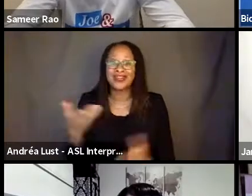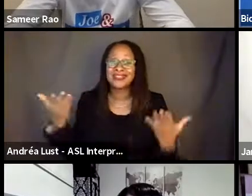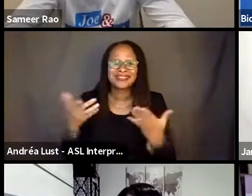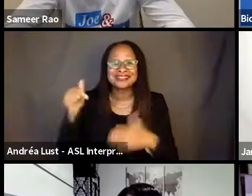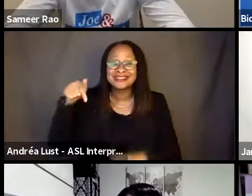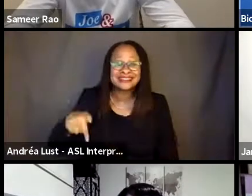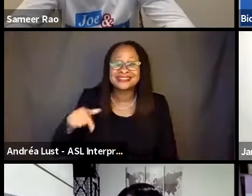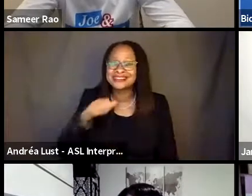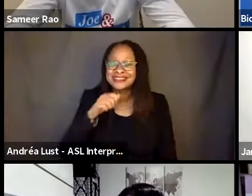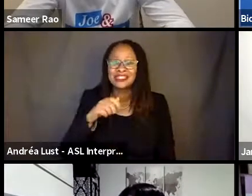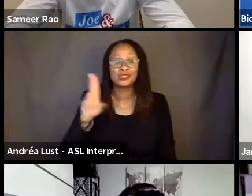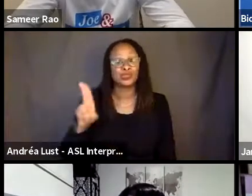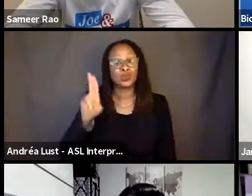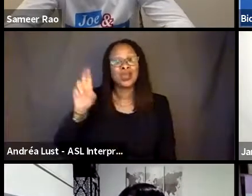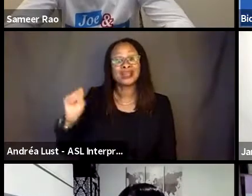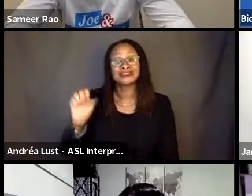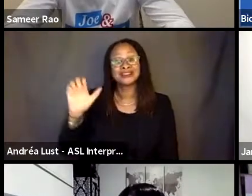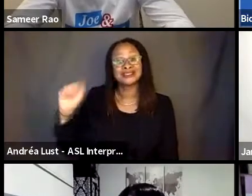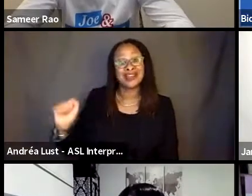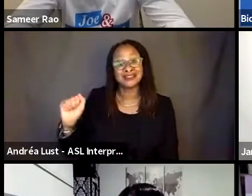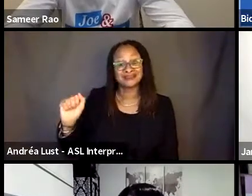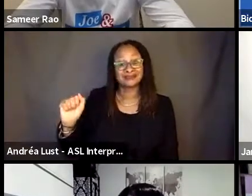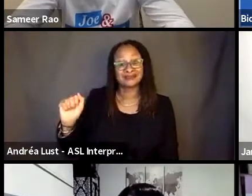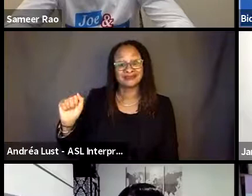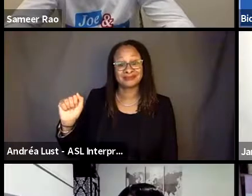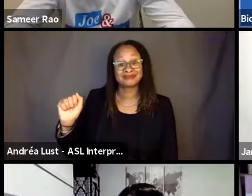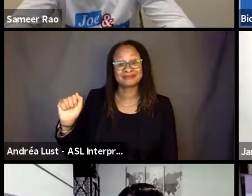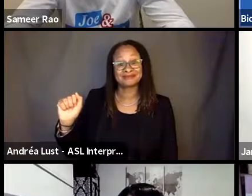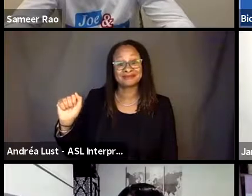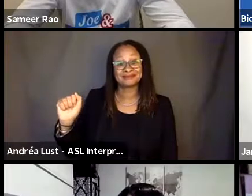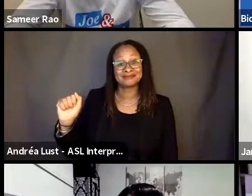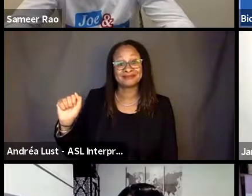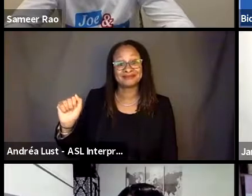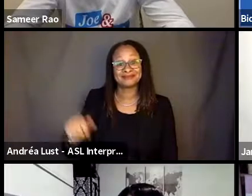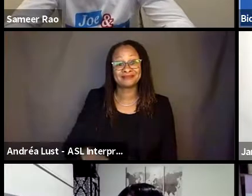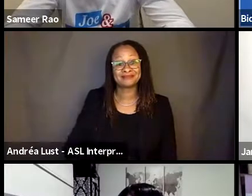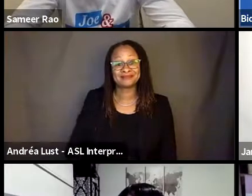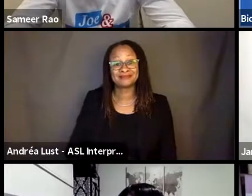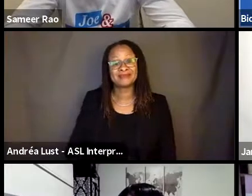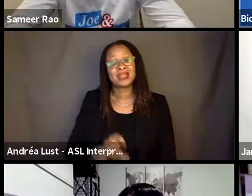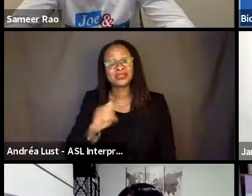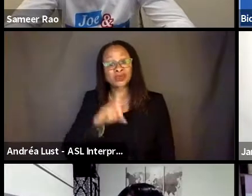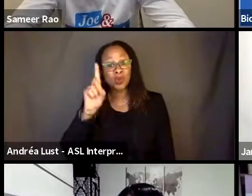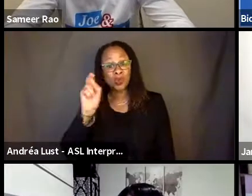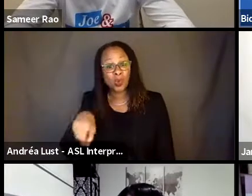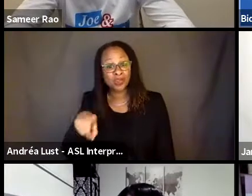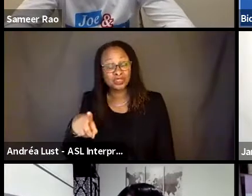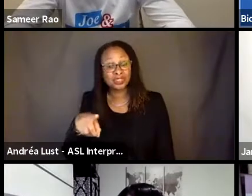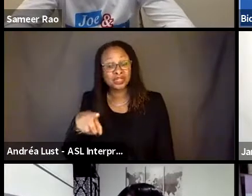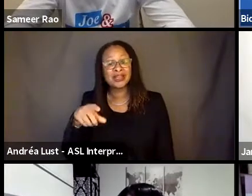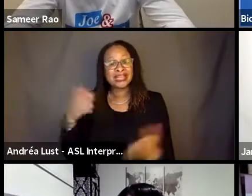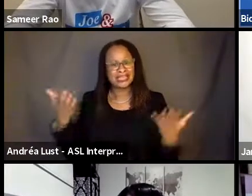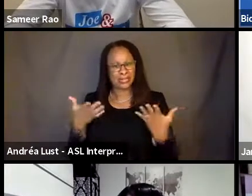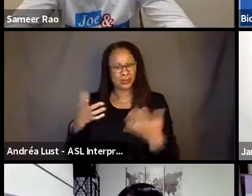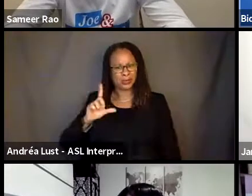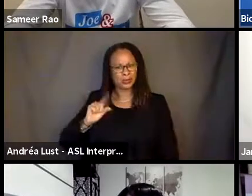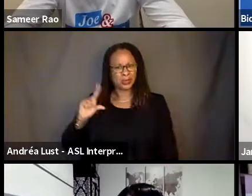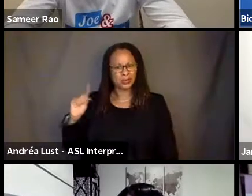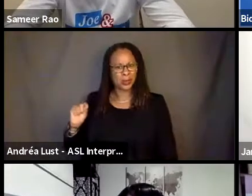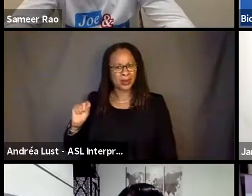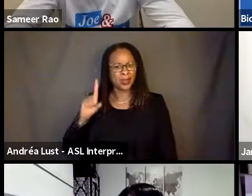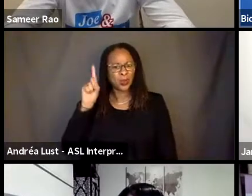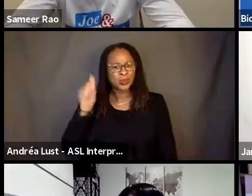This is the United States of America." So the question in 2020